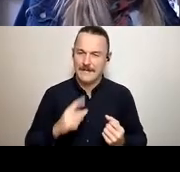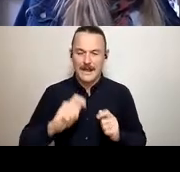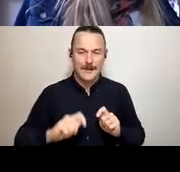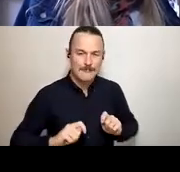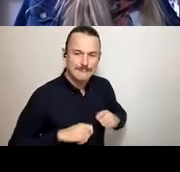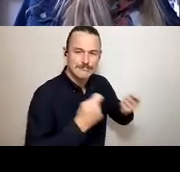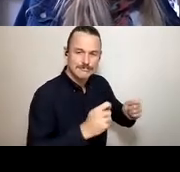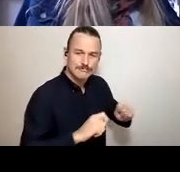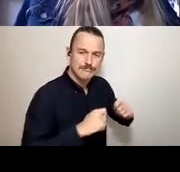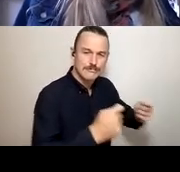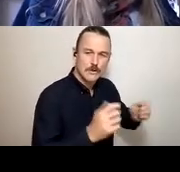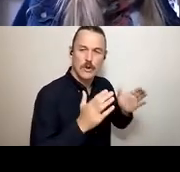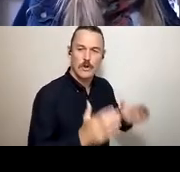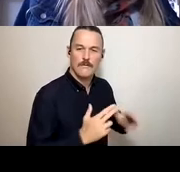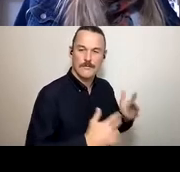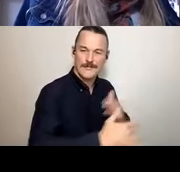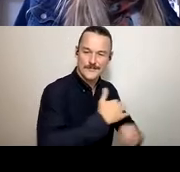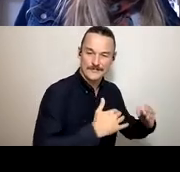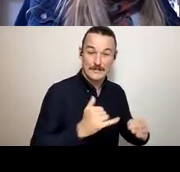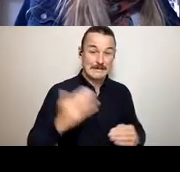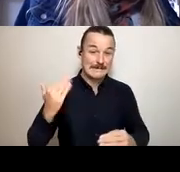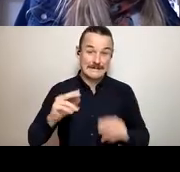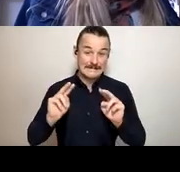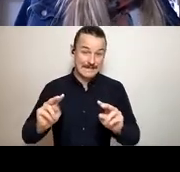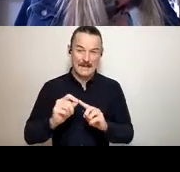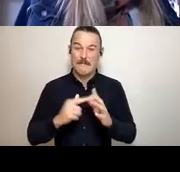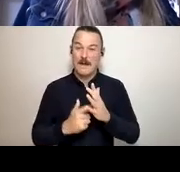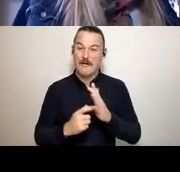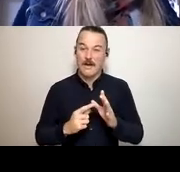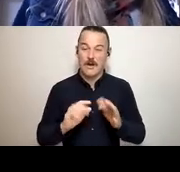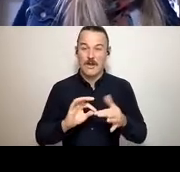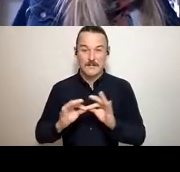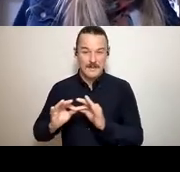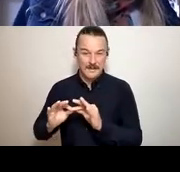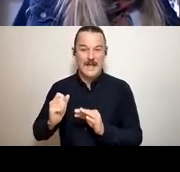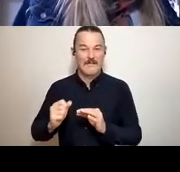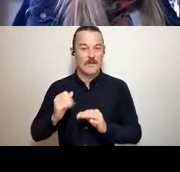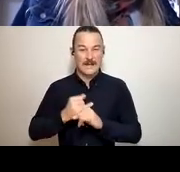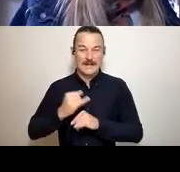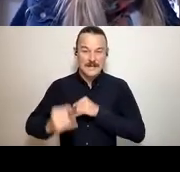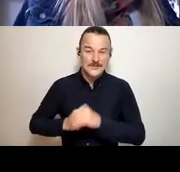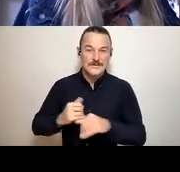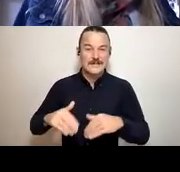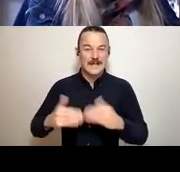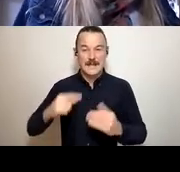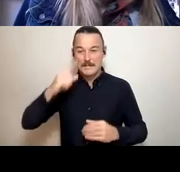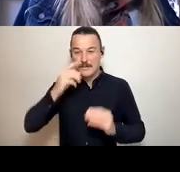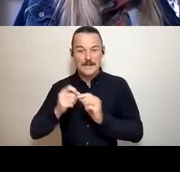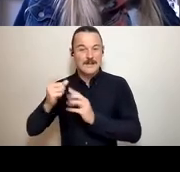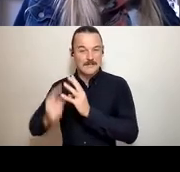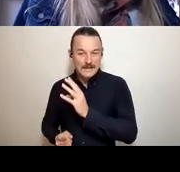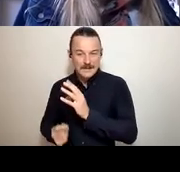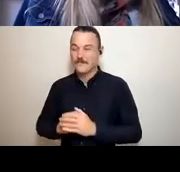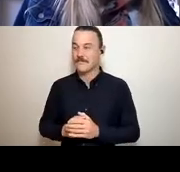lot of initiatives and such as International Days of People with Disability and inclusion in media presentations, trying to explain